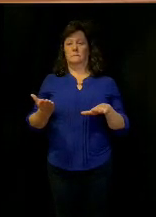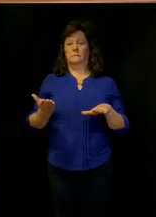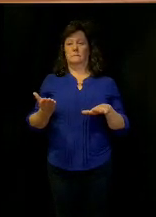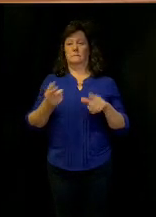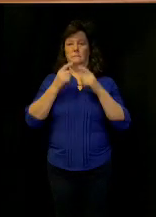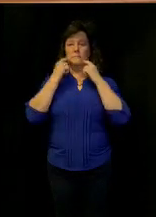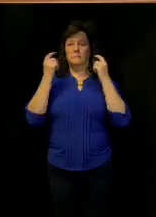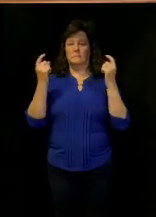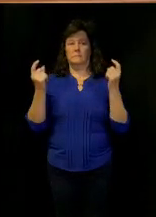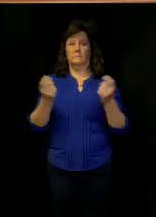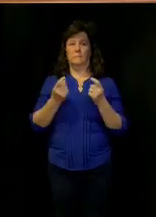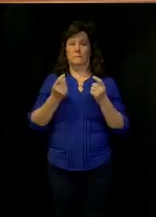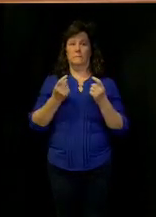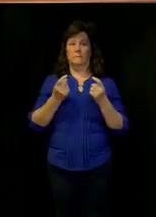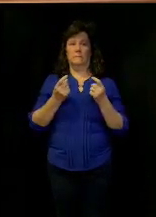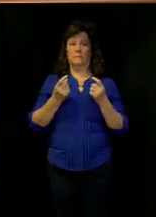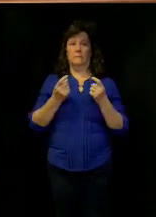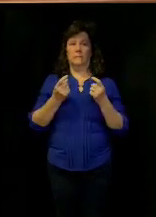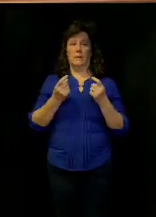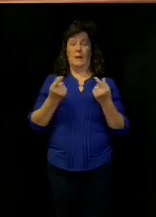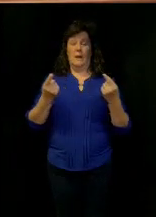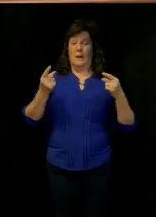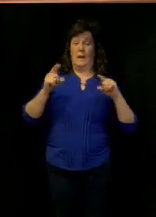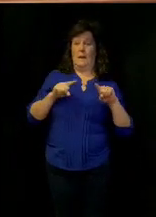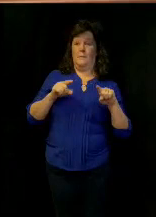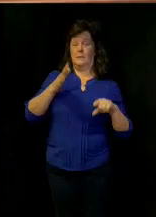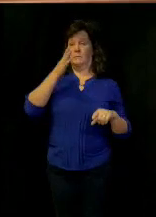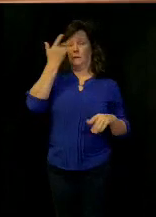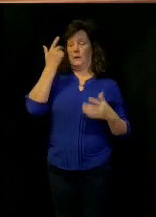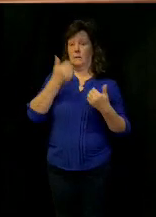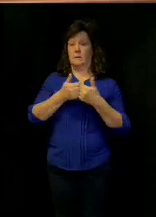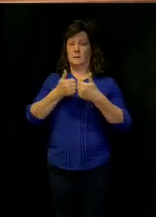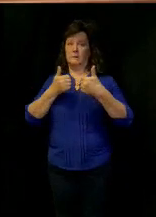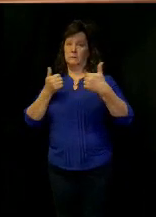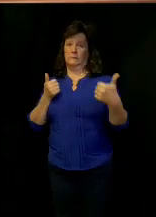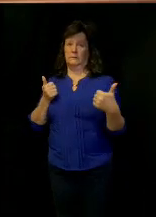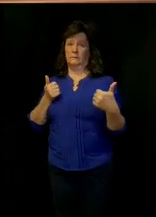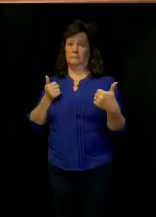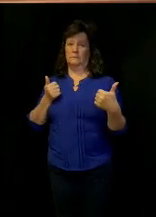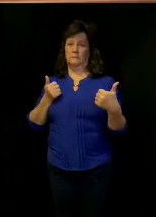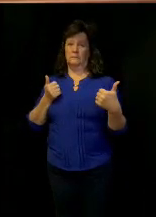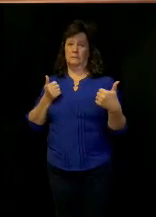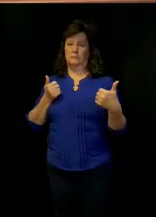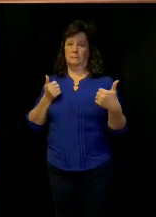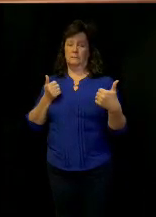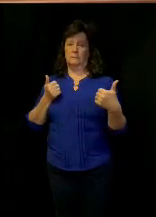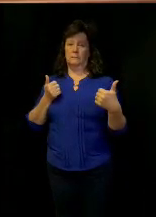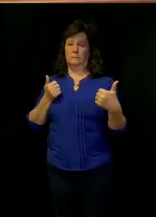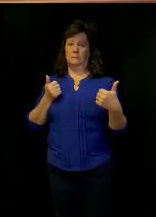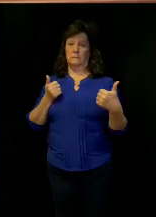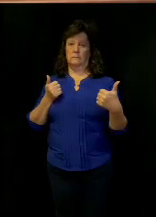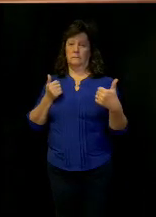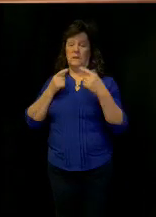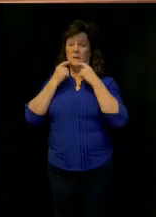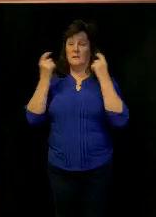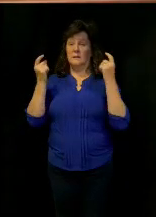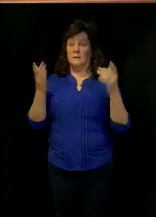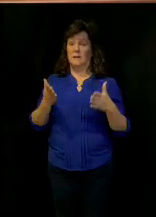Sin is the fruit of the separation, the state we are in without Christ, sinners sin.